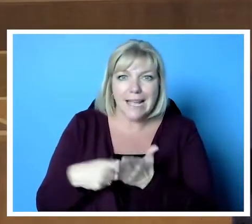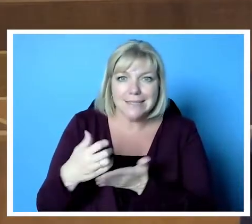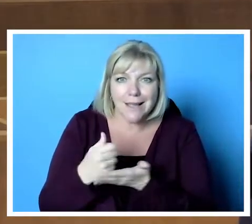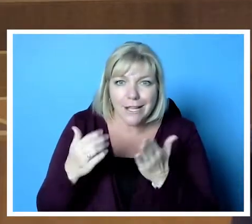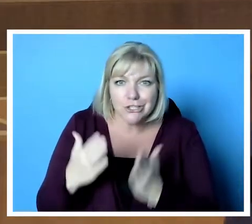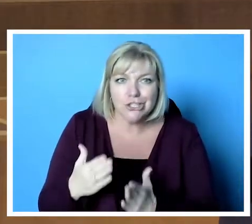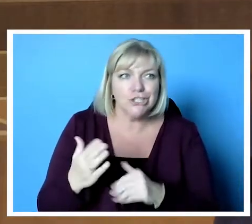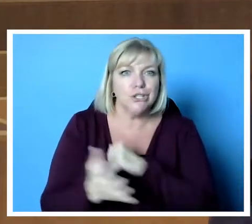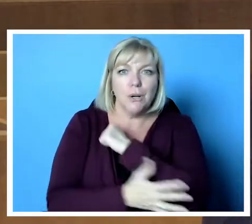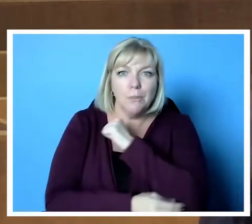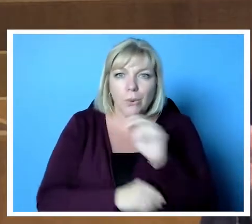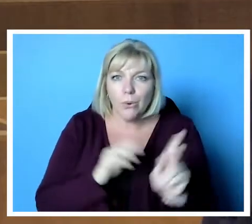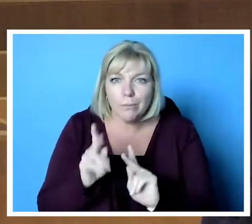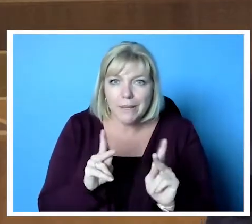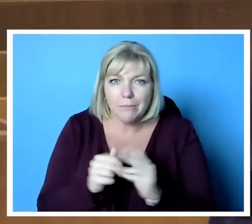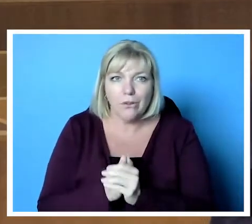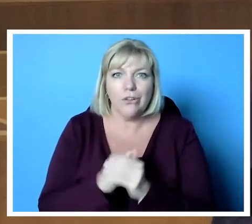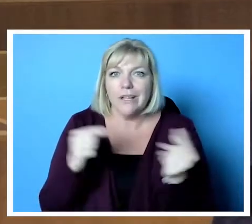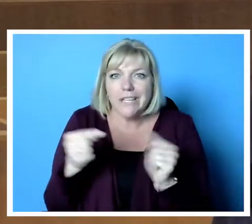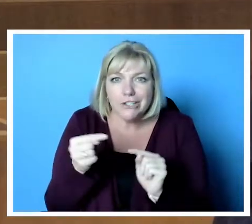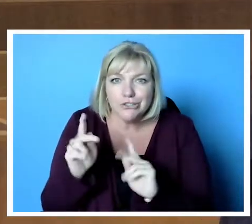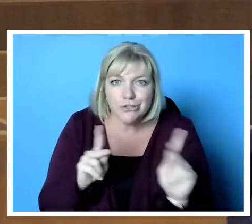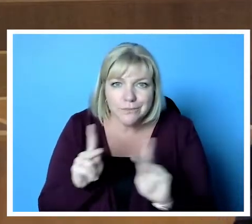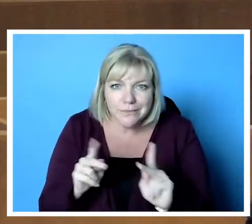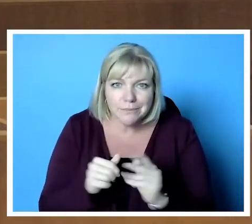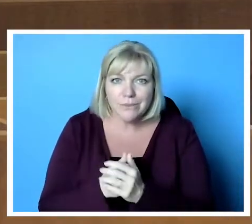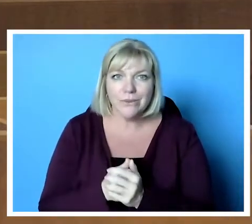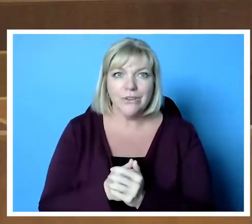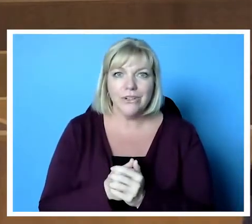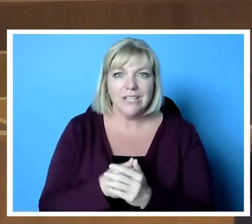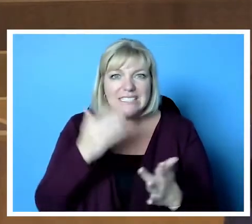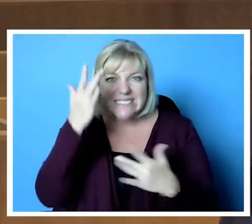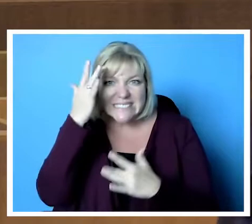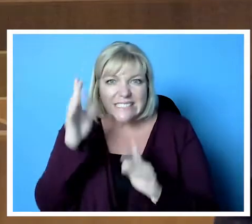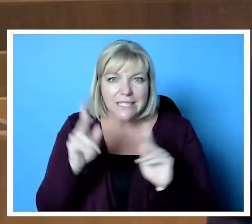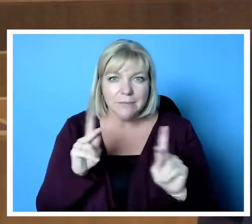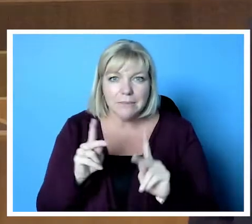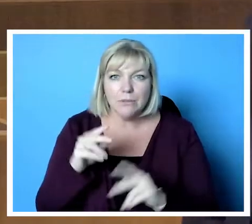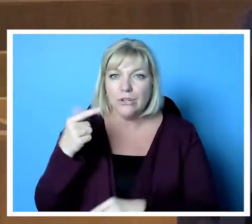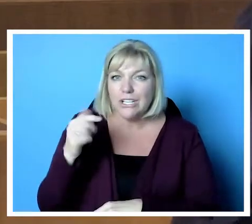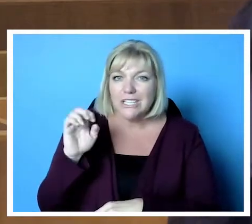and the poor and the injured. He looks at the sick and the